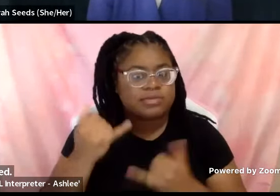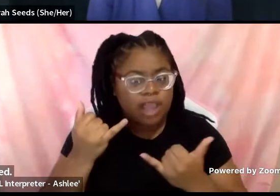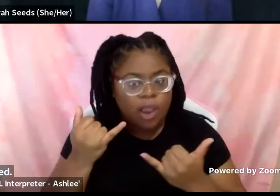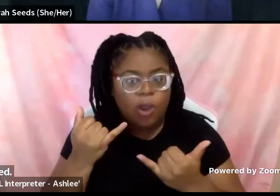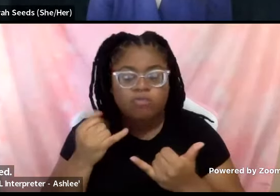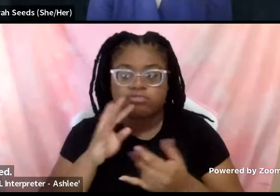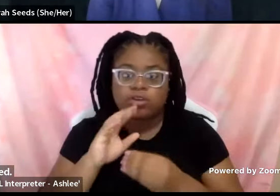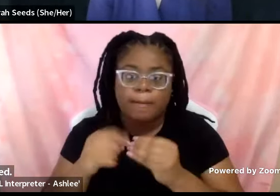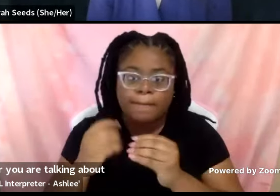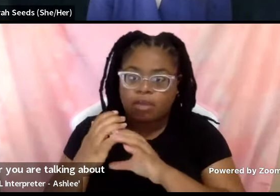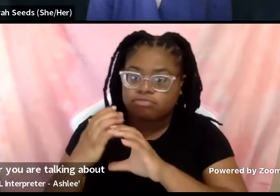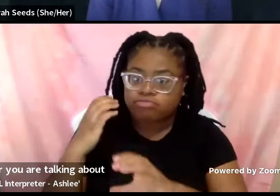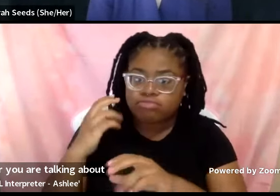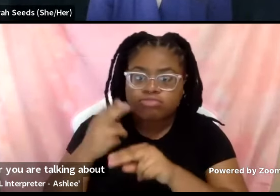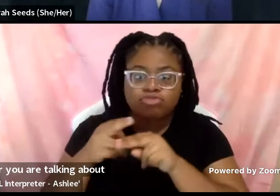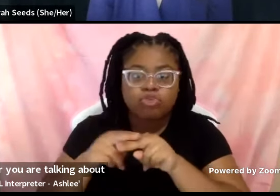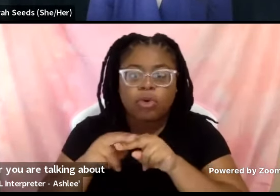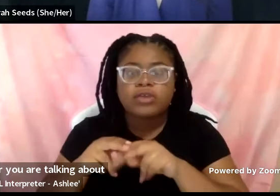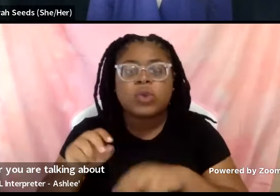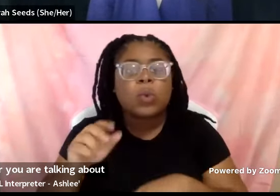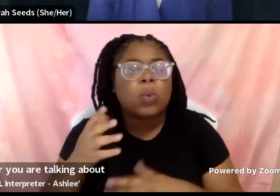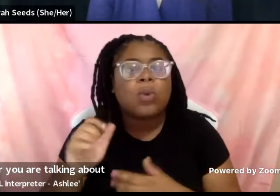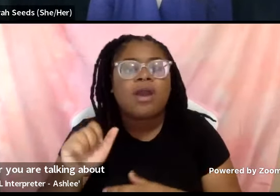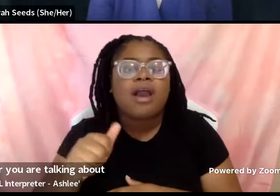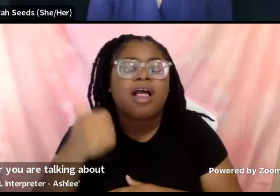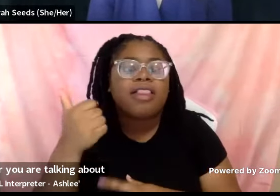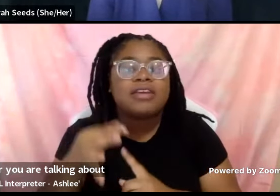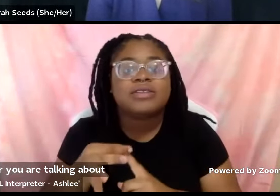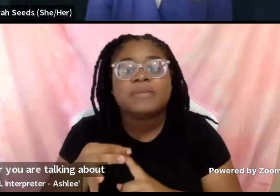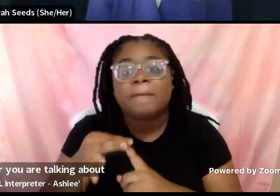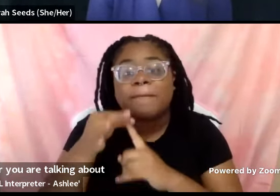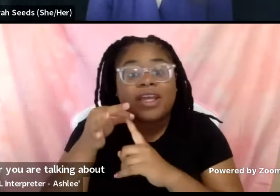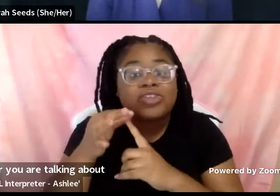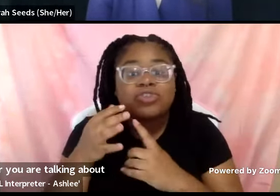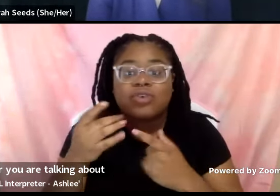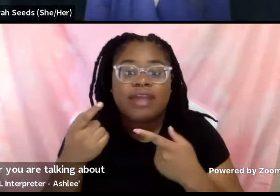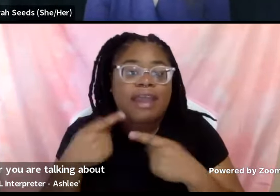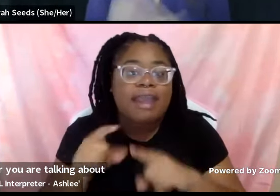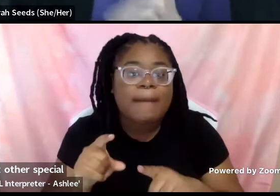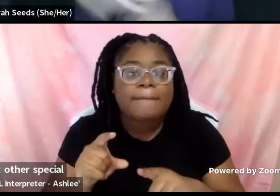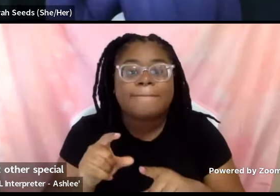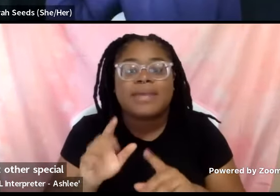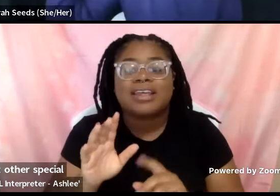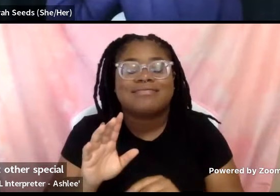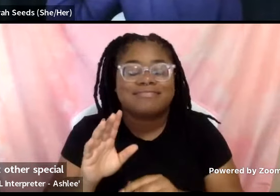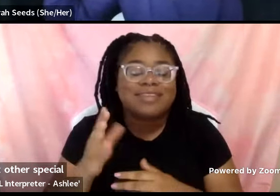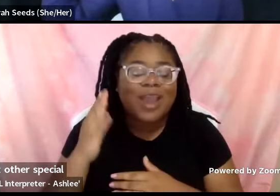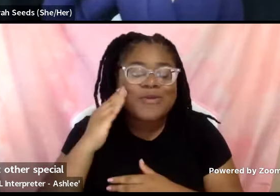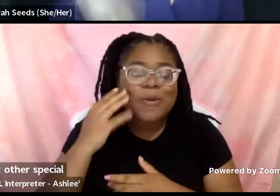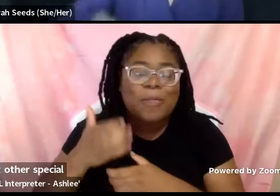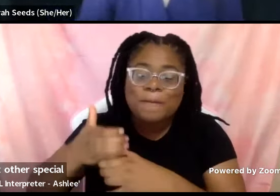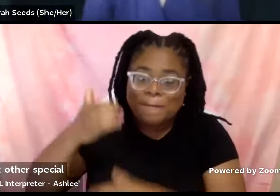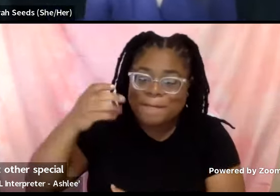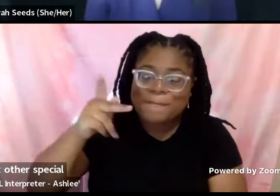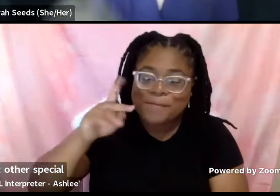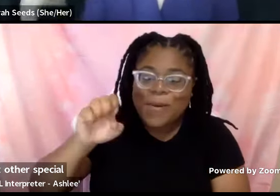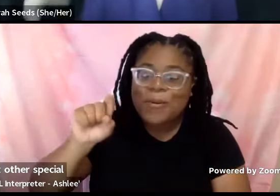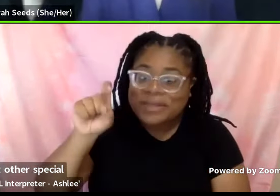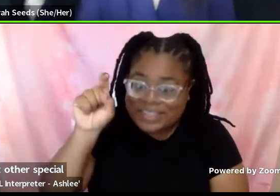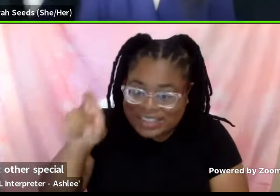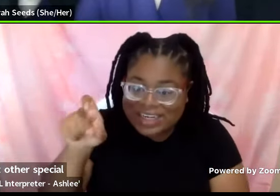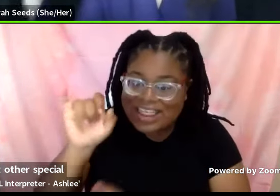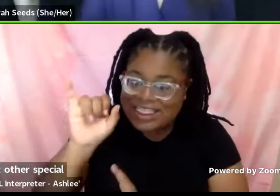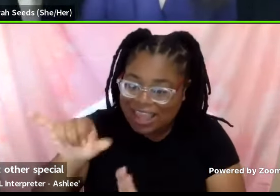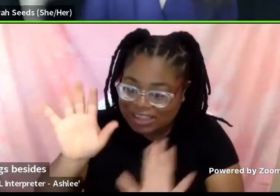what other like special effects and things that, you know, besides the pole that you had to have, because I knew you had to have what did you